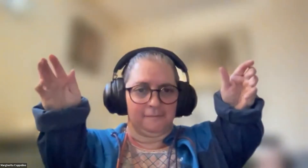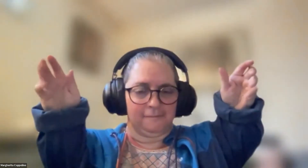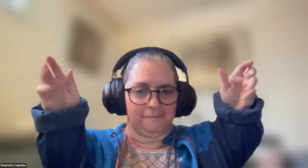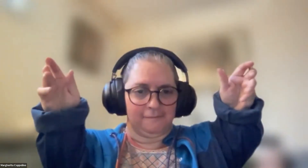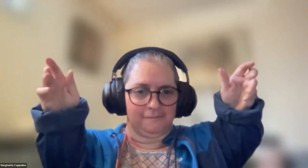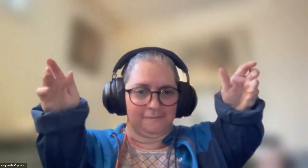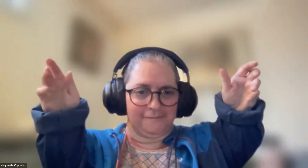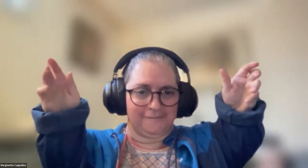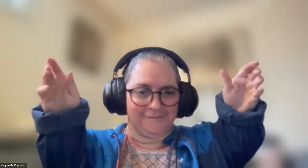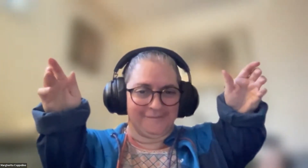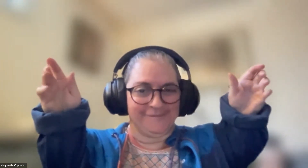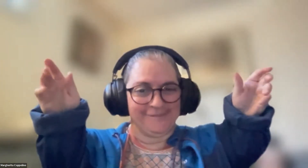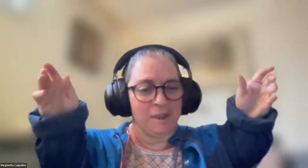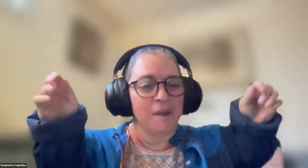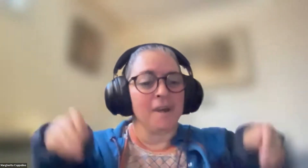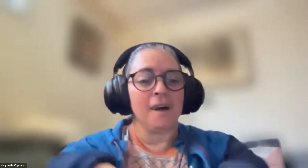Sorry, I was a bit nervous.